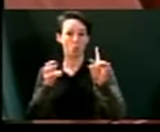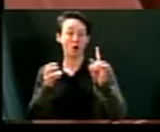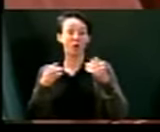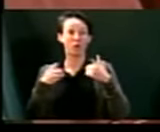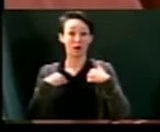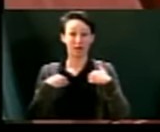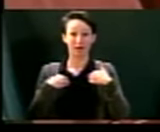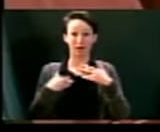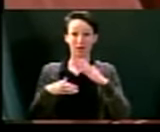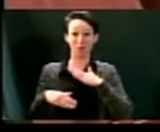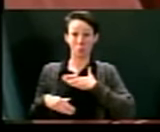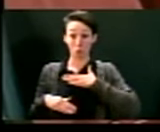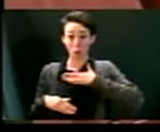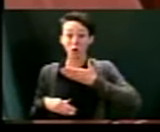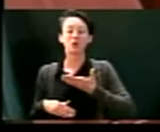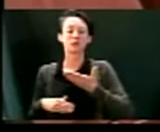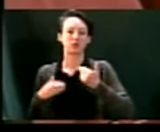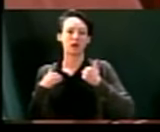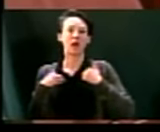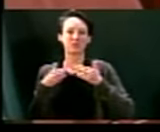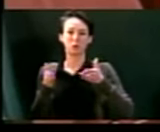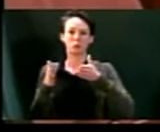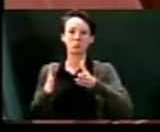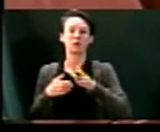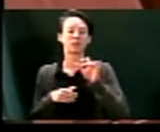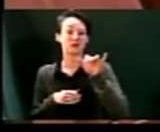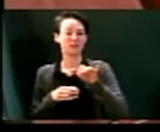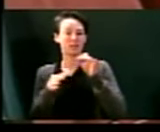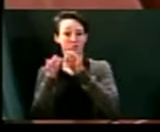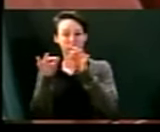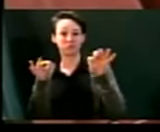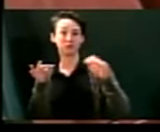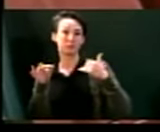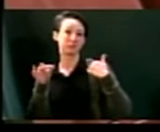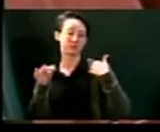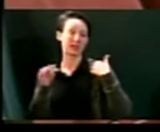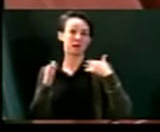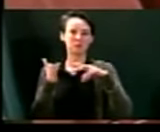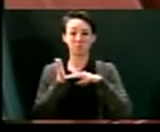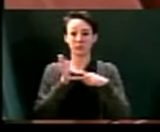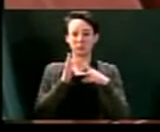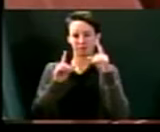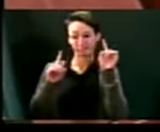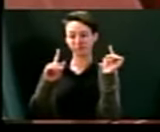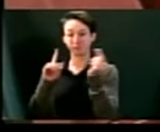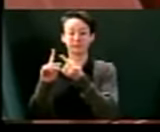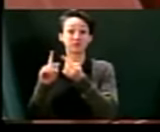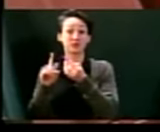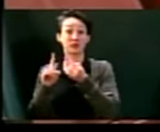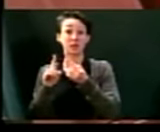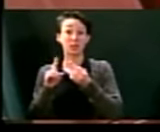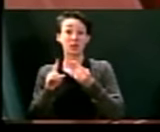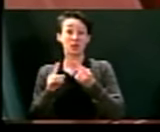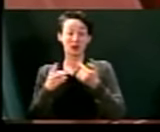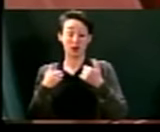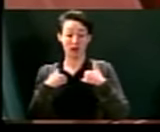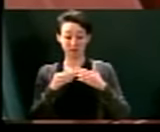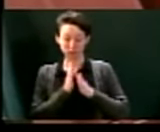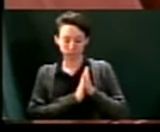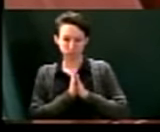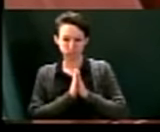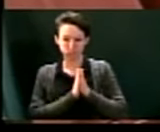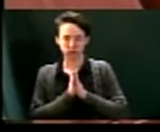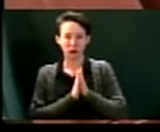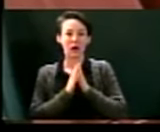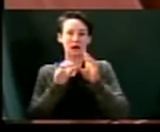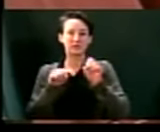there's a way. This saying is used to mean that if you're determined enough, you can find a way to achieve whatever you want,